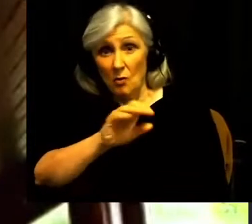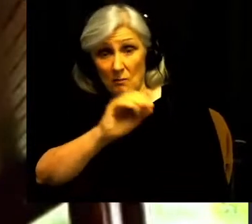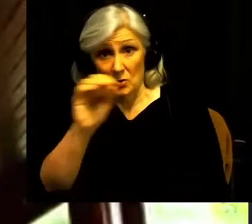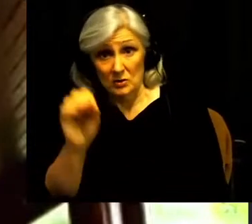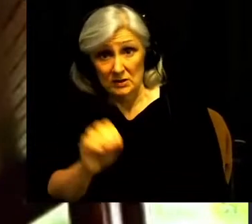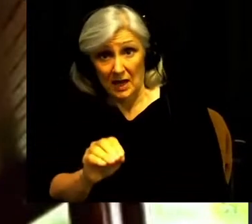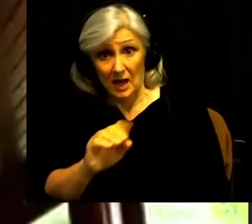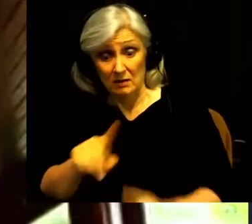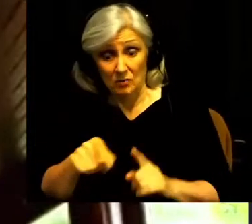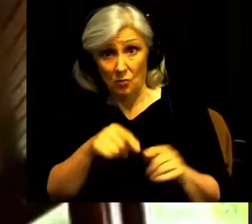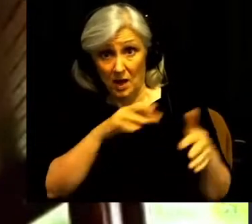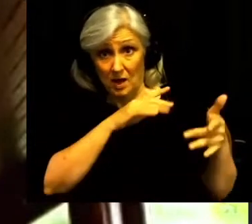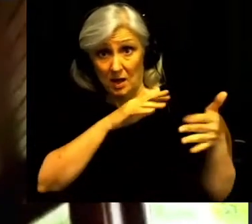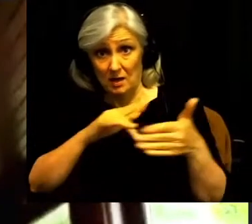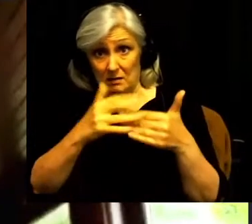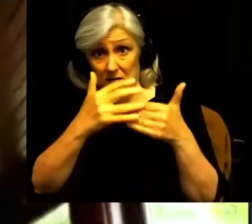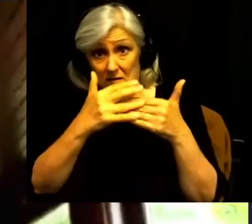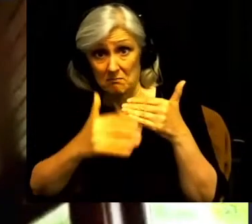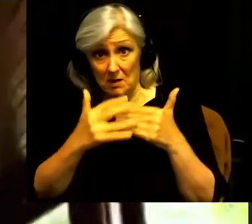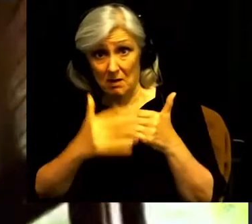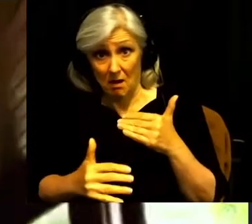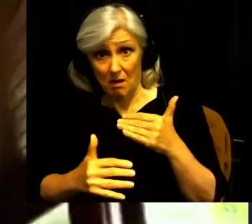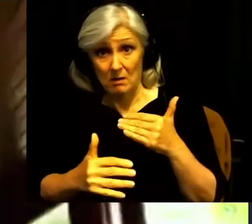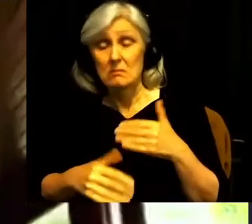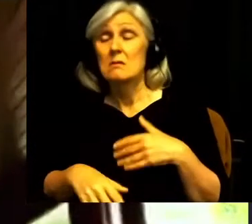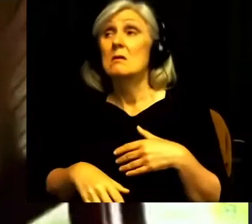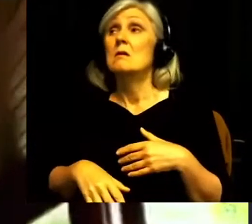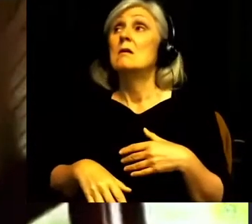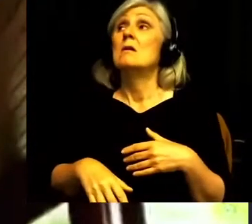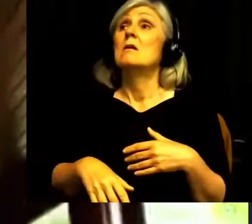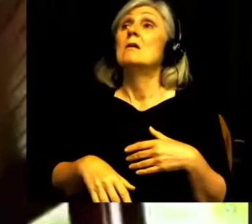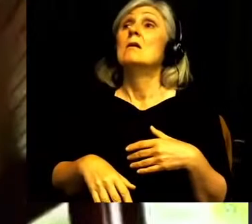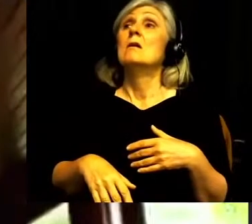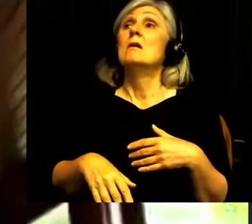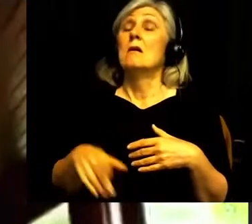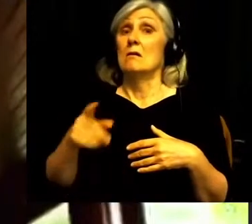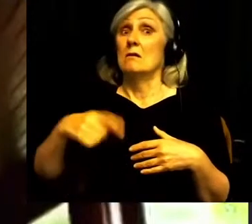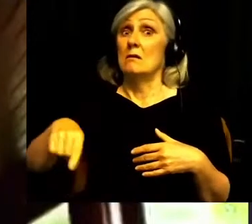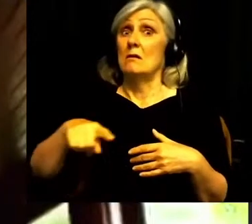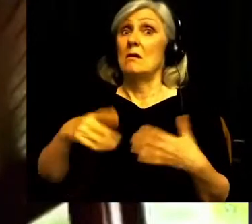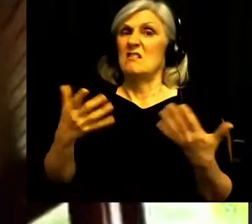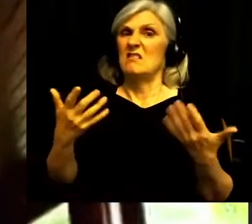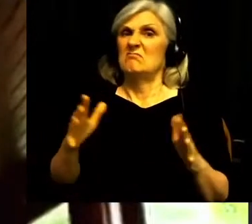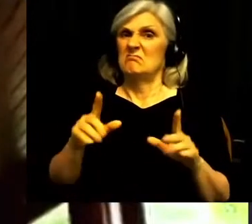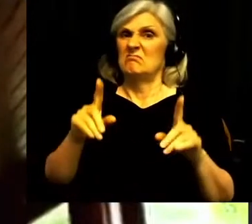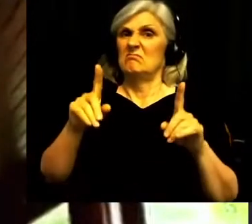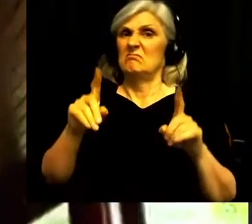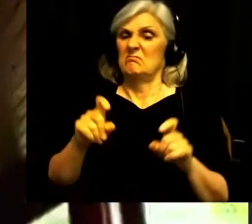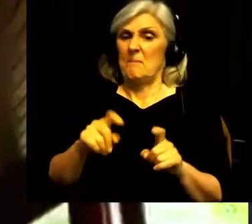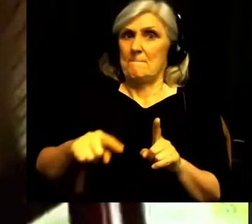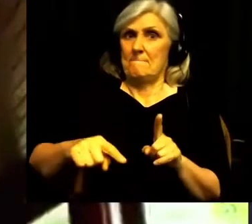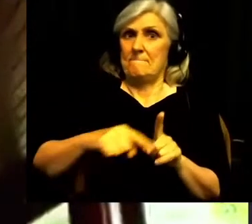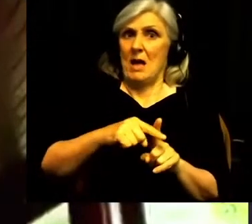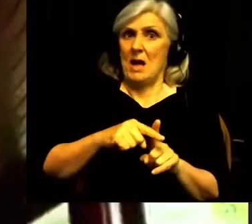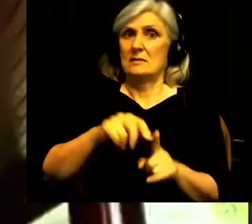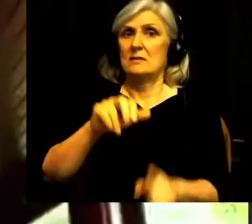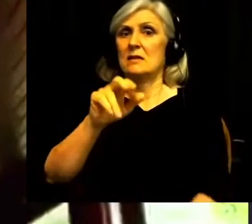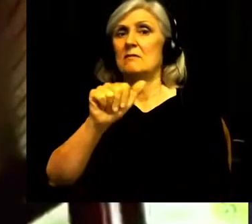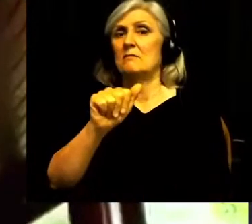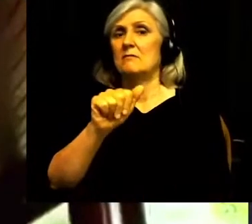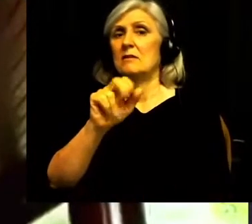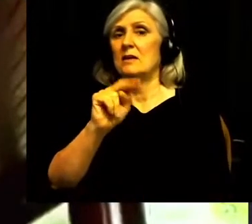from or individuals providing blood specimens for diagnostic purposes had positive antibodies. So that's